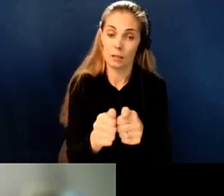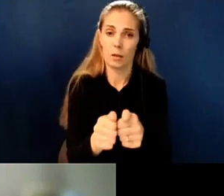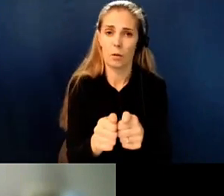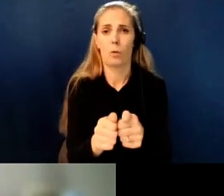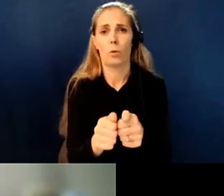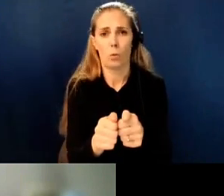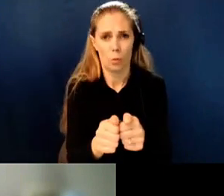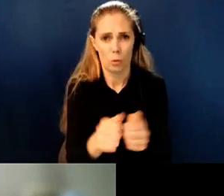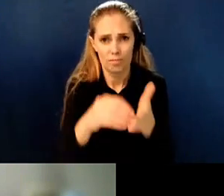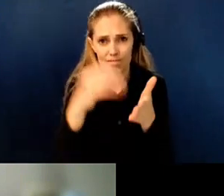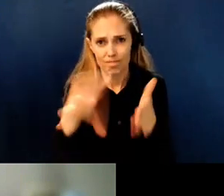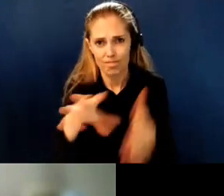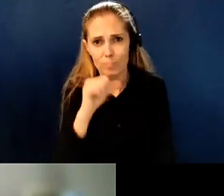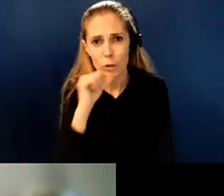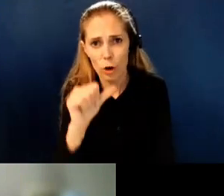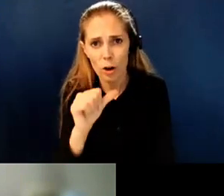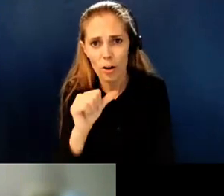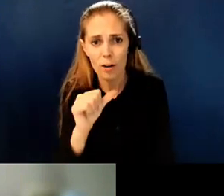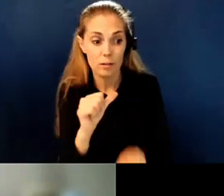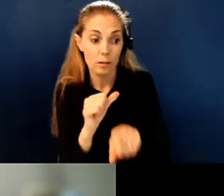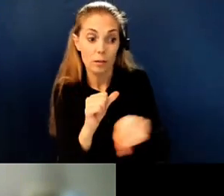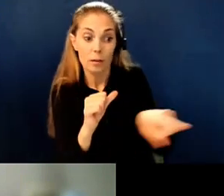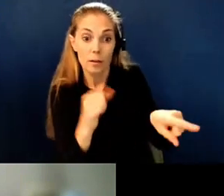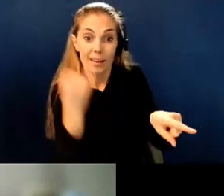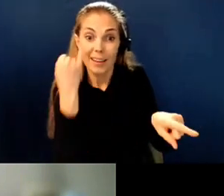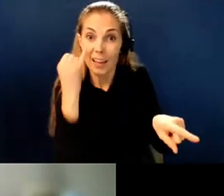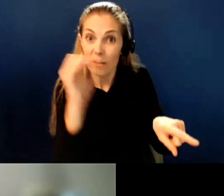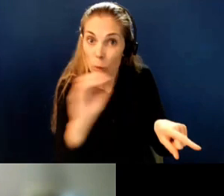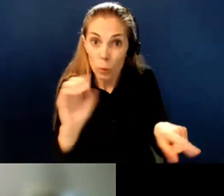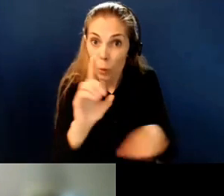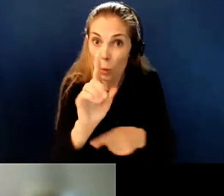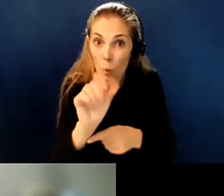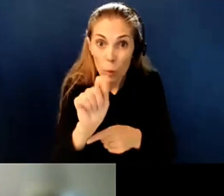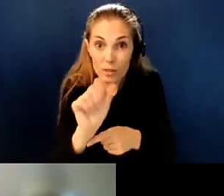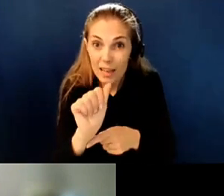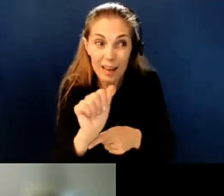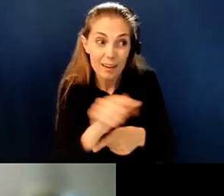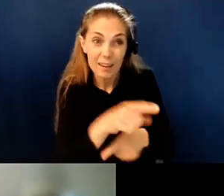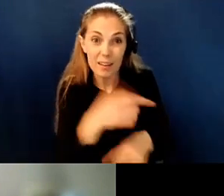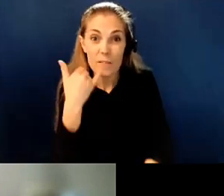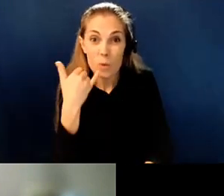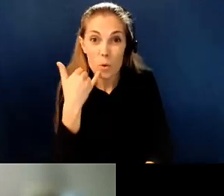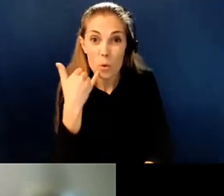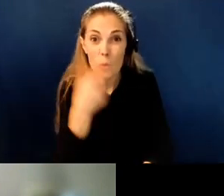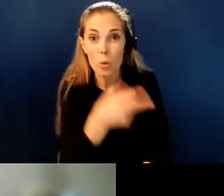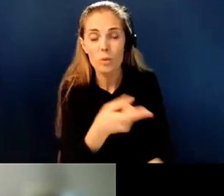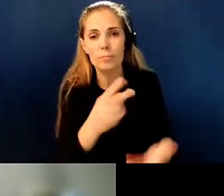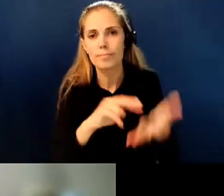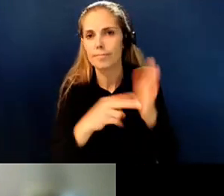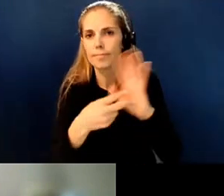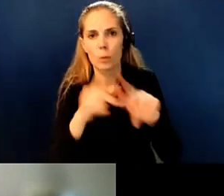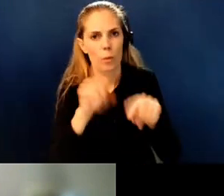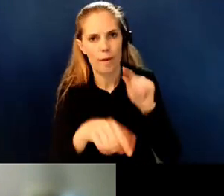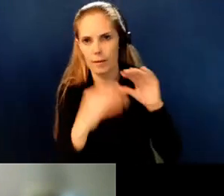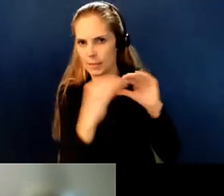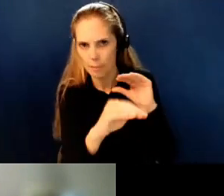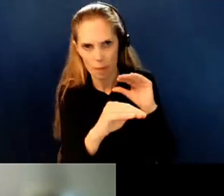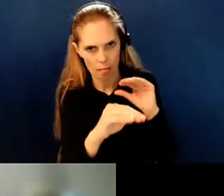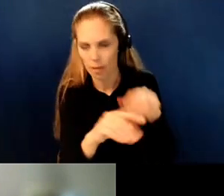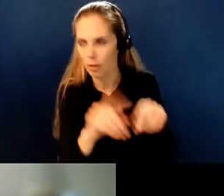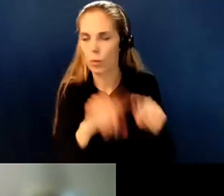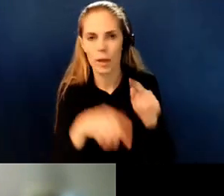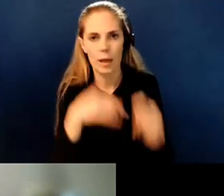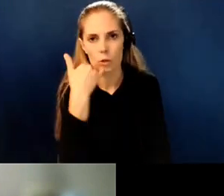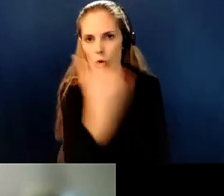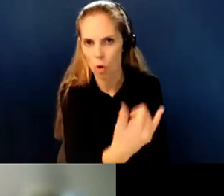So you won't be able to email them. You won't be able to call them, but they will have text. And this is what your Jane's Employment Ontario contact